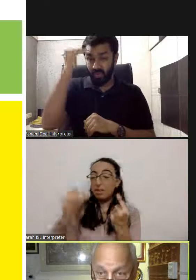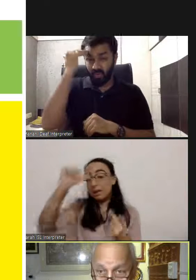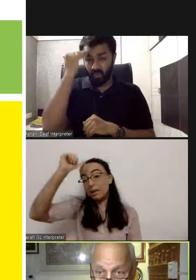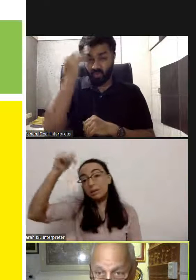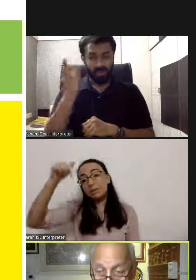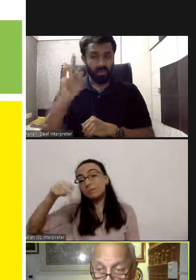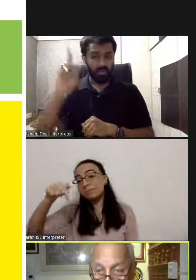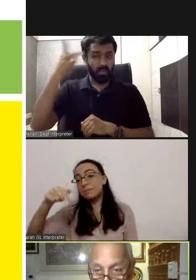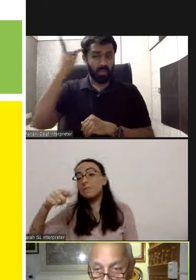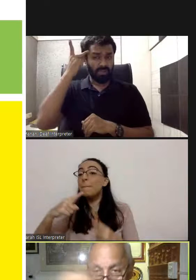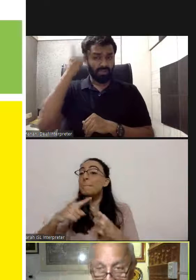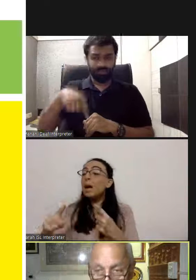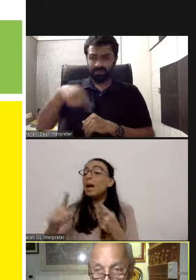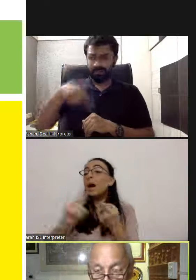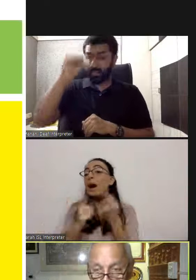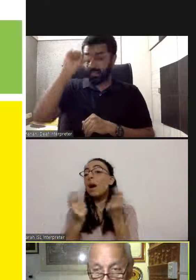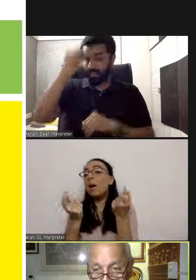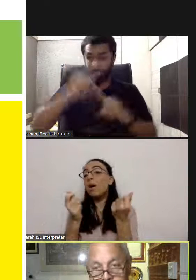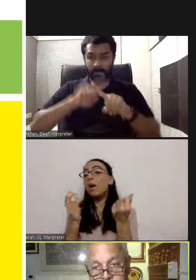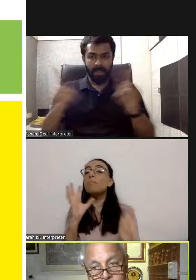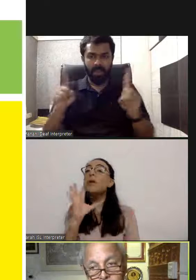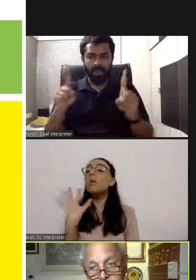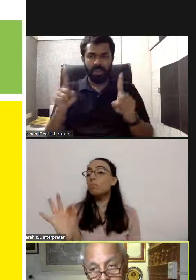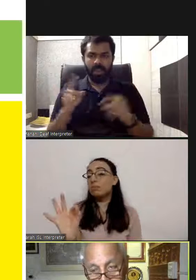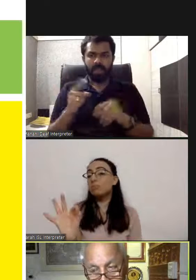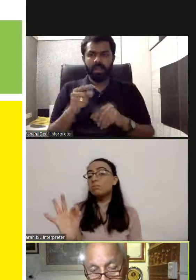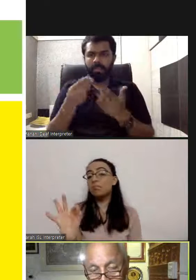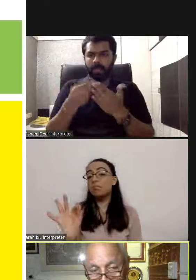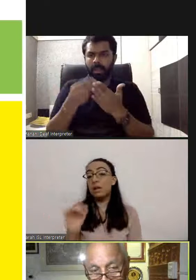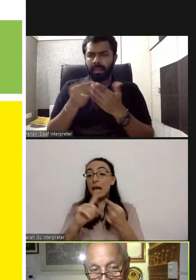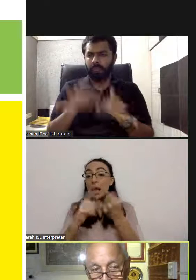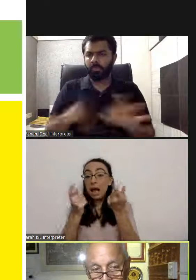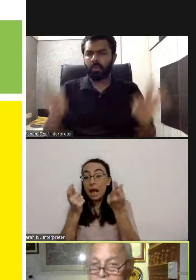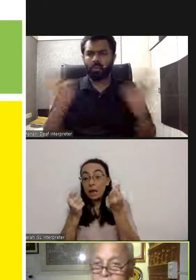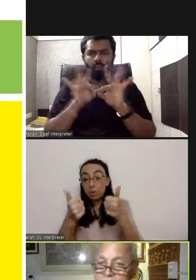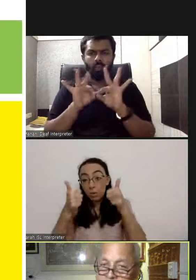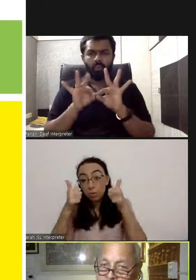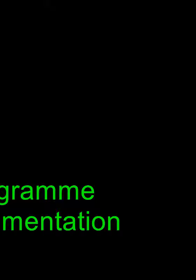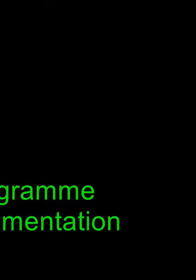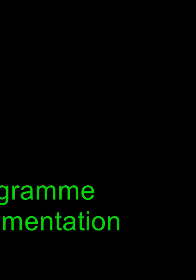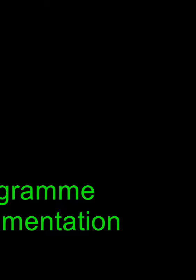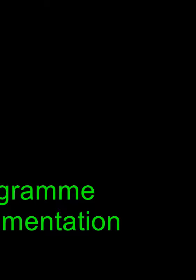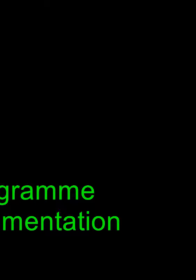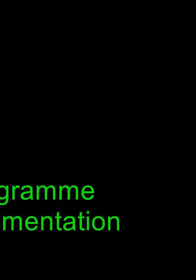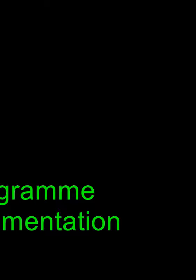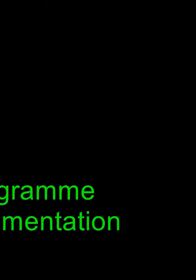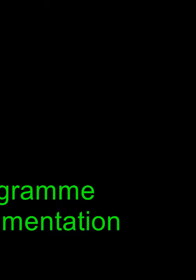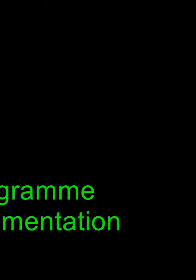economics, and good economics ultimately becomes good politics. Thank you very much.